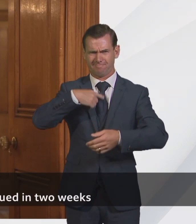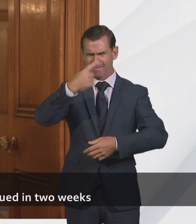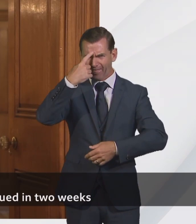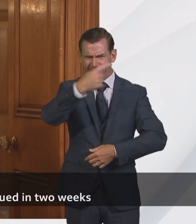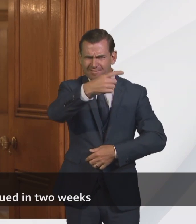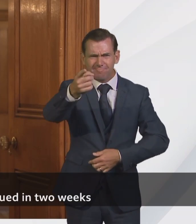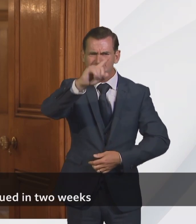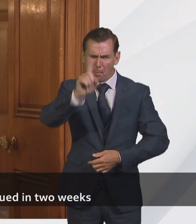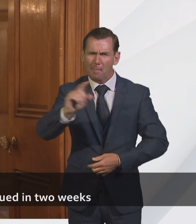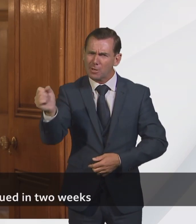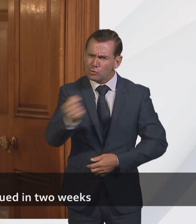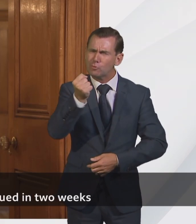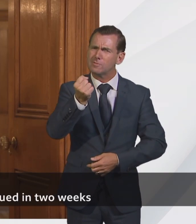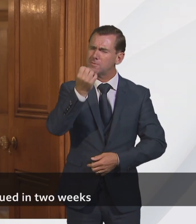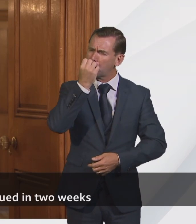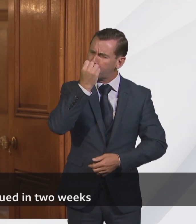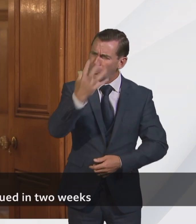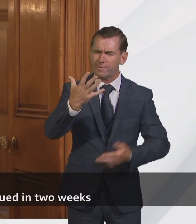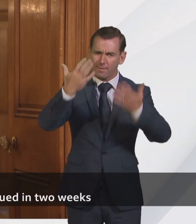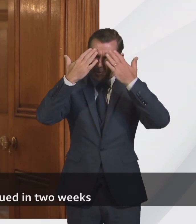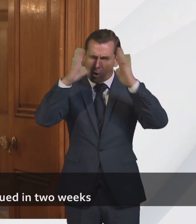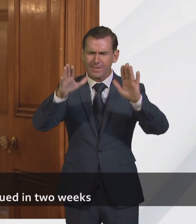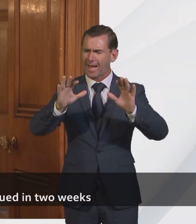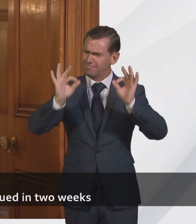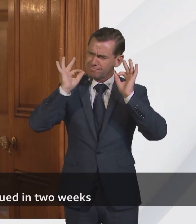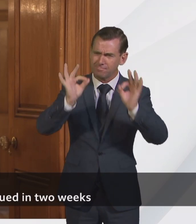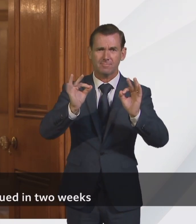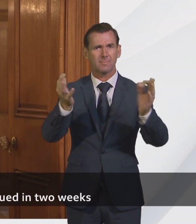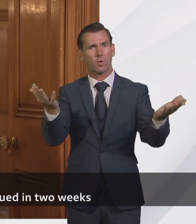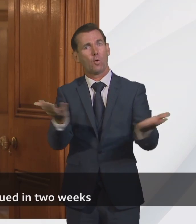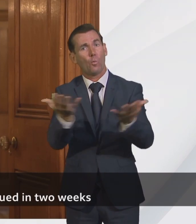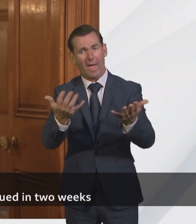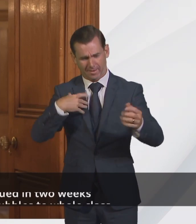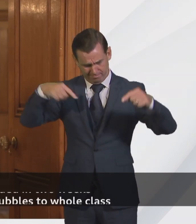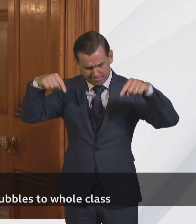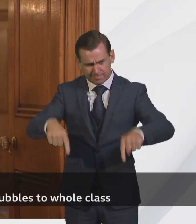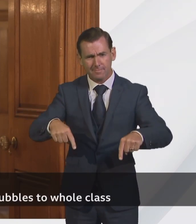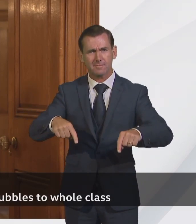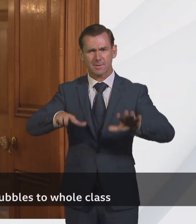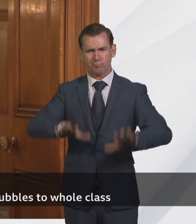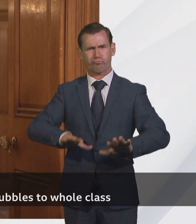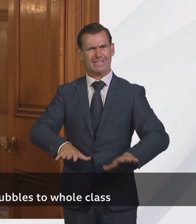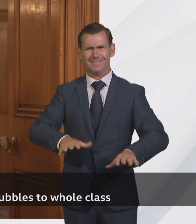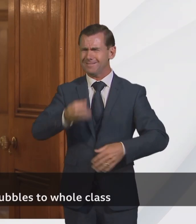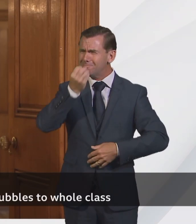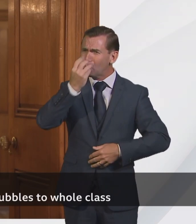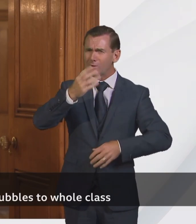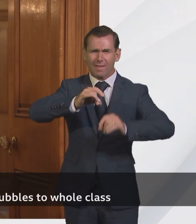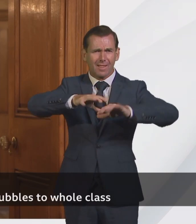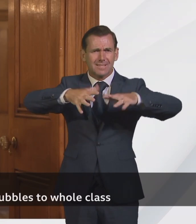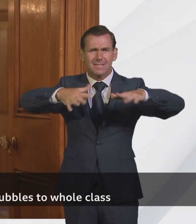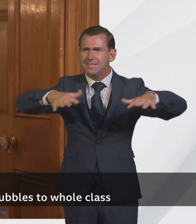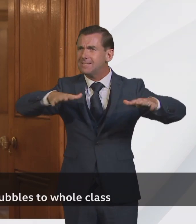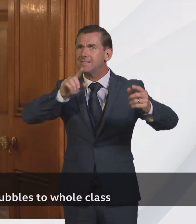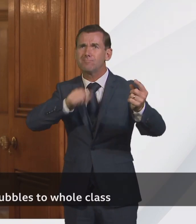so. And finally, if we can turn to Amy Gibbons from the Times Education Supplement. Thank